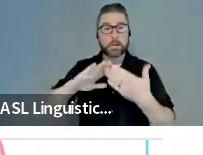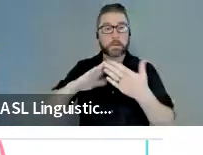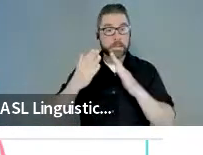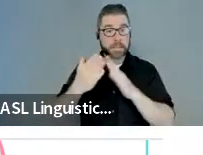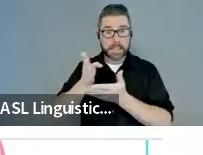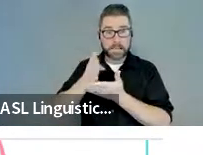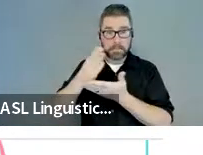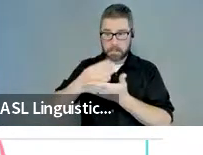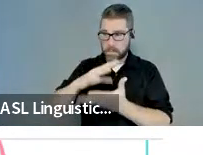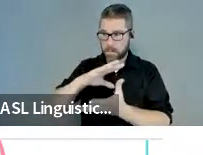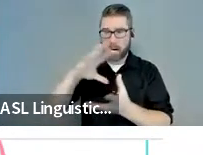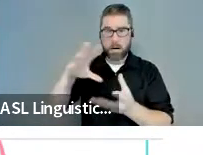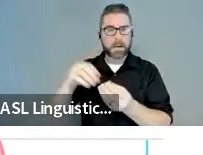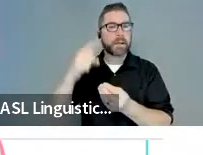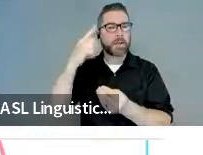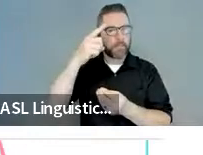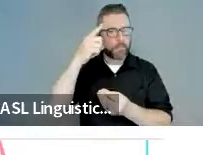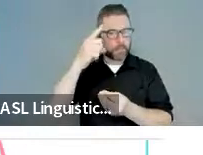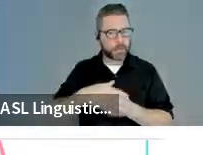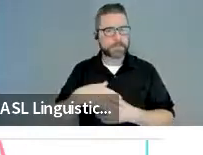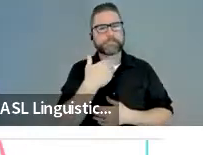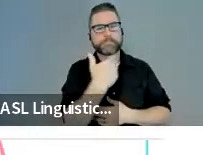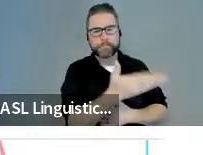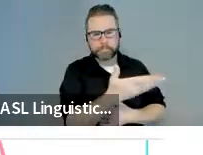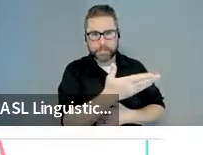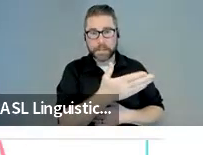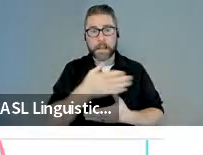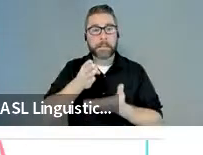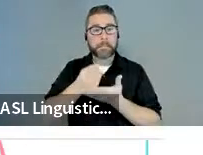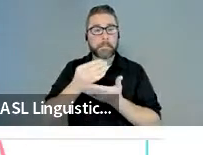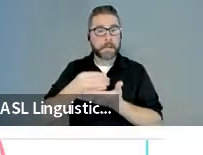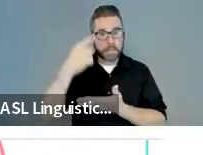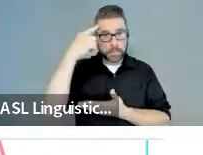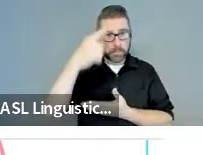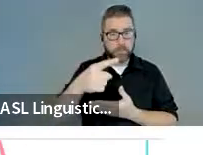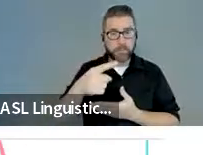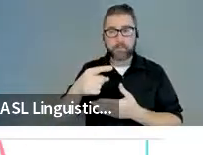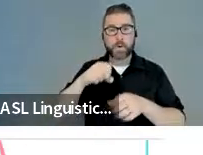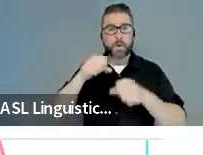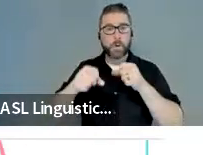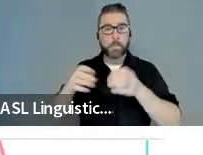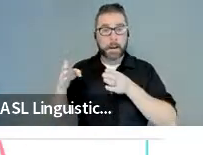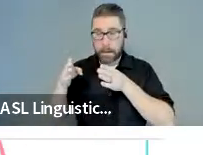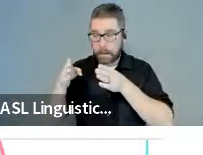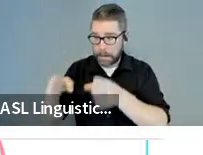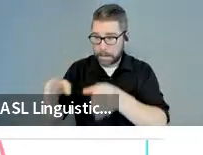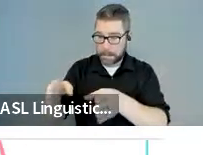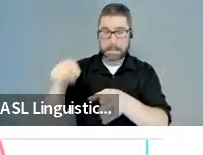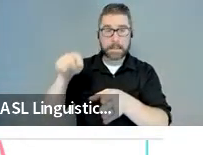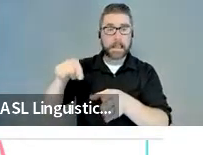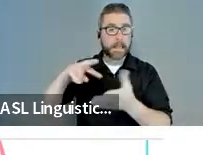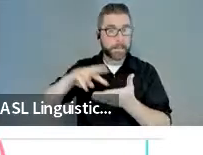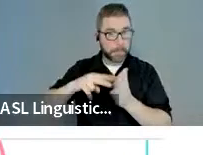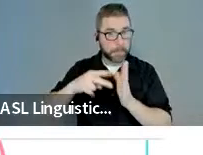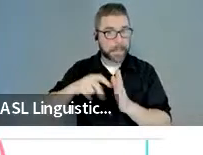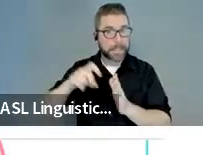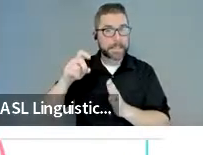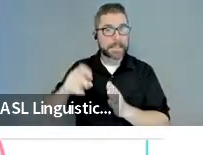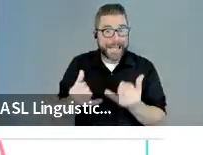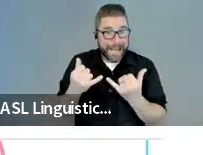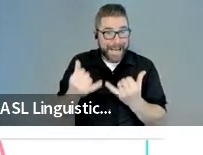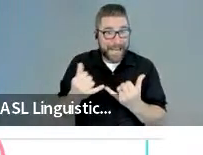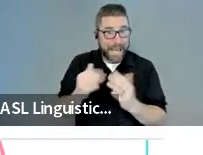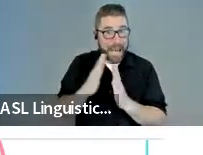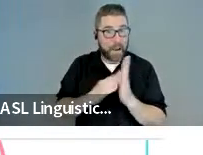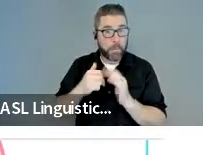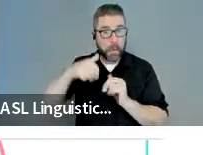here the estimate for the bike lane installation includes removal and installation of striping, crack and slurry sealing, which is